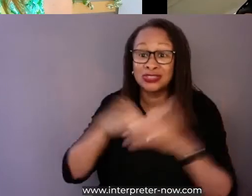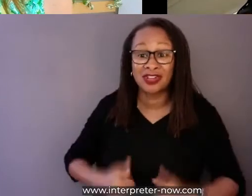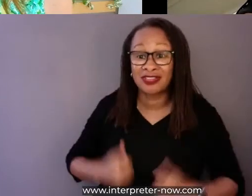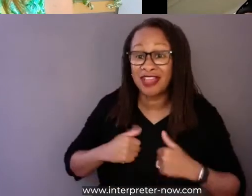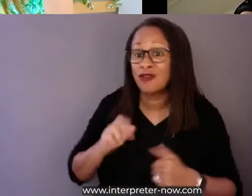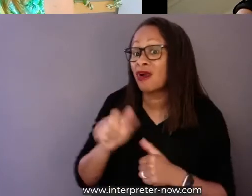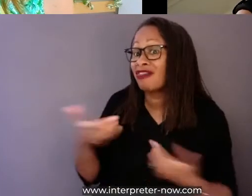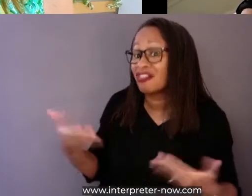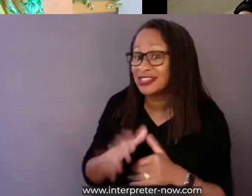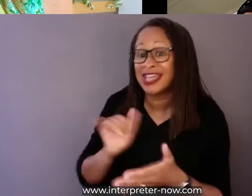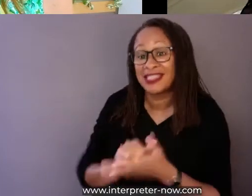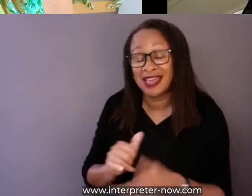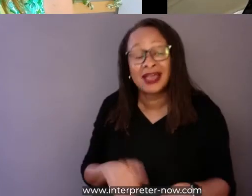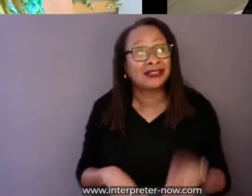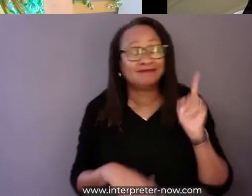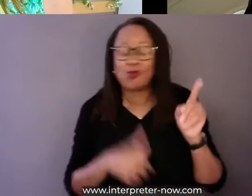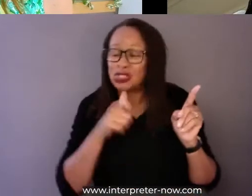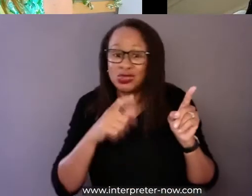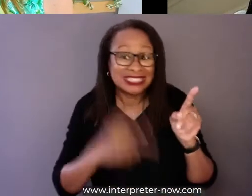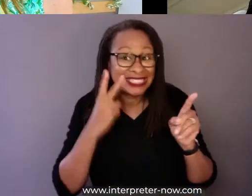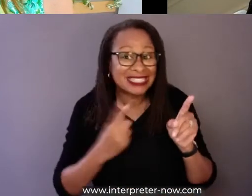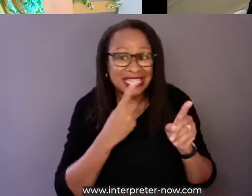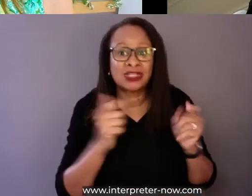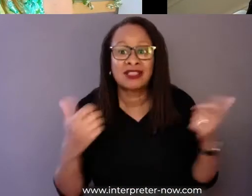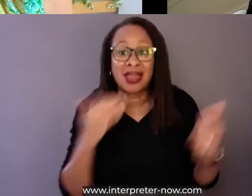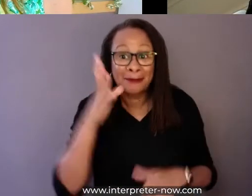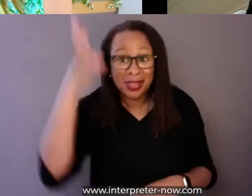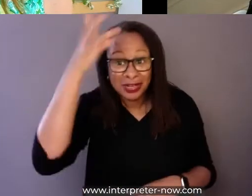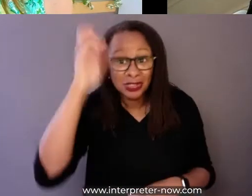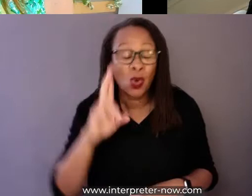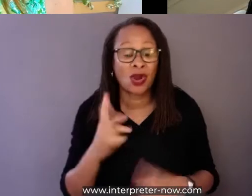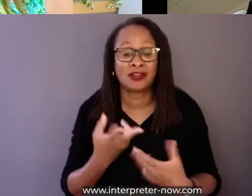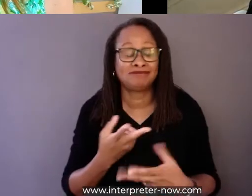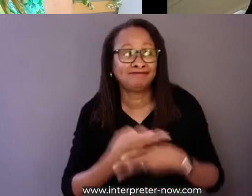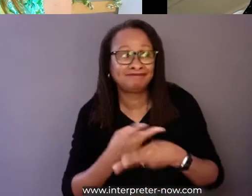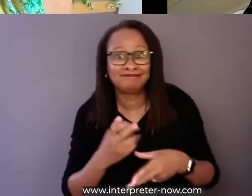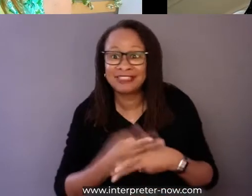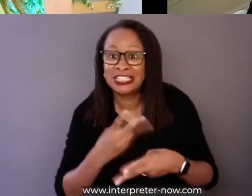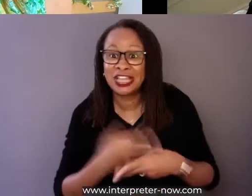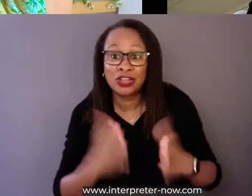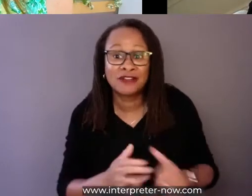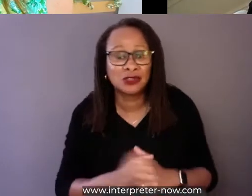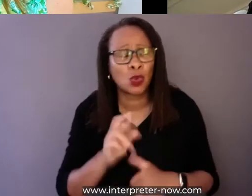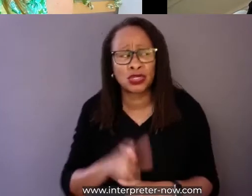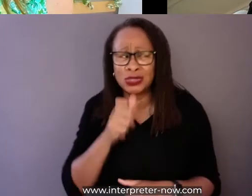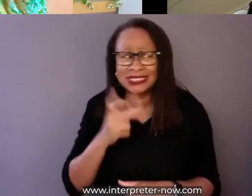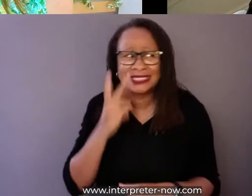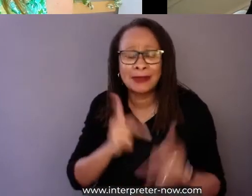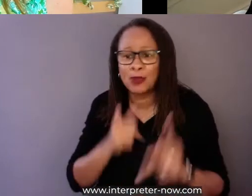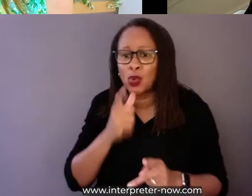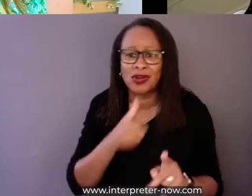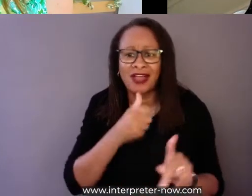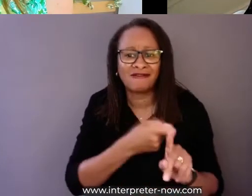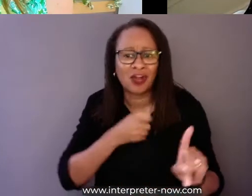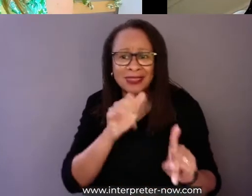other things. And so what you weren't seeing were a lot of parents or caregivers. What you weren't seeing were people that did not come from the